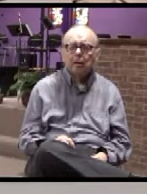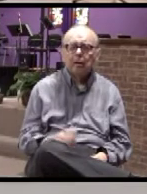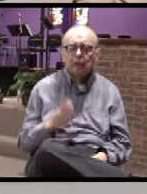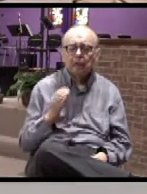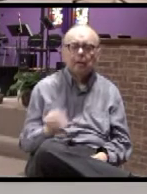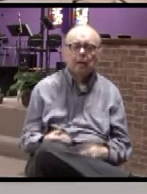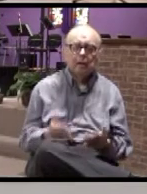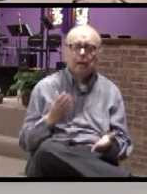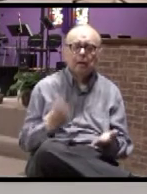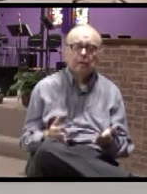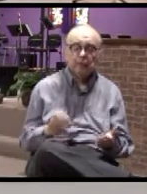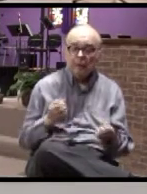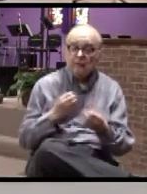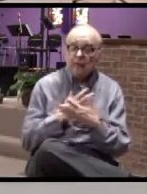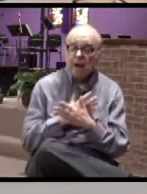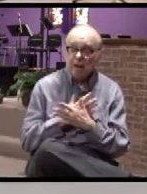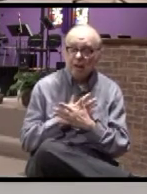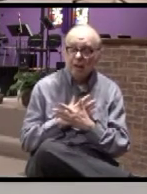Because maybe you're afraid